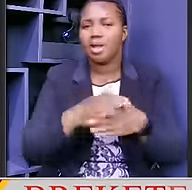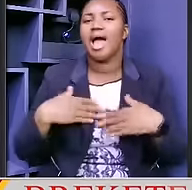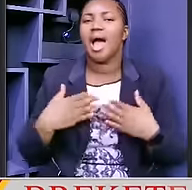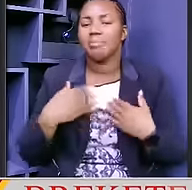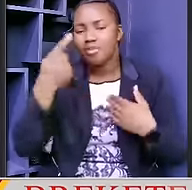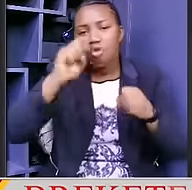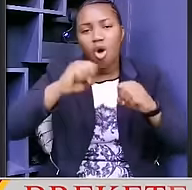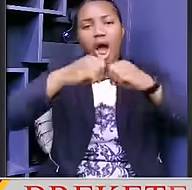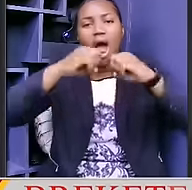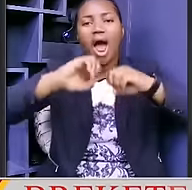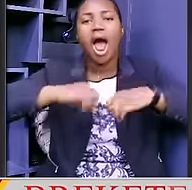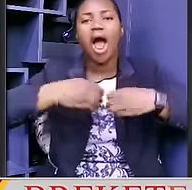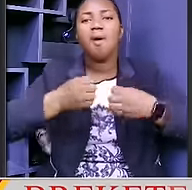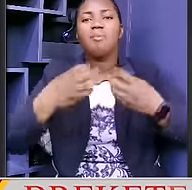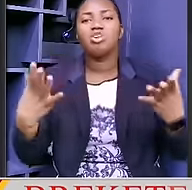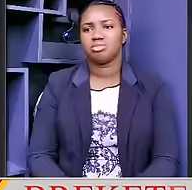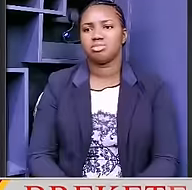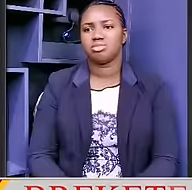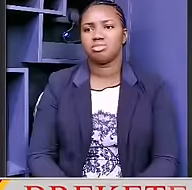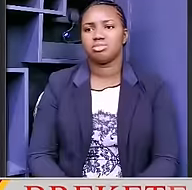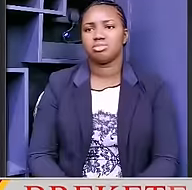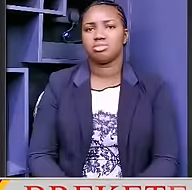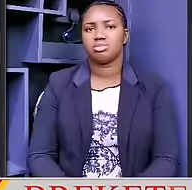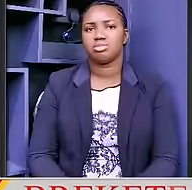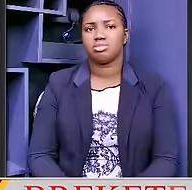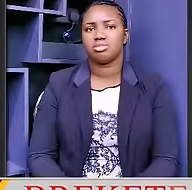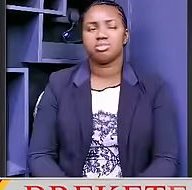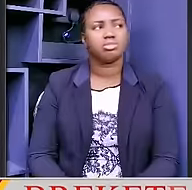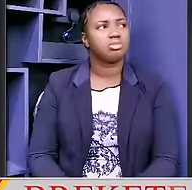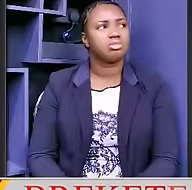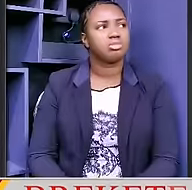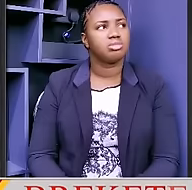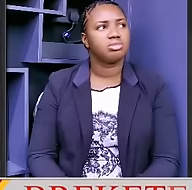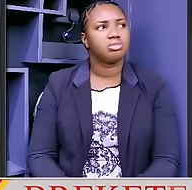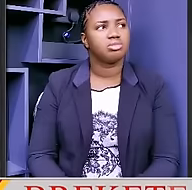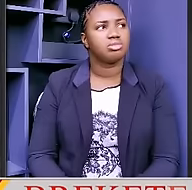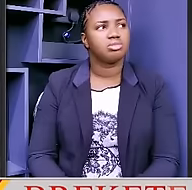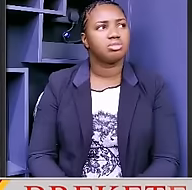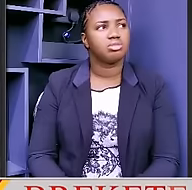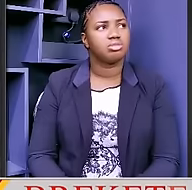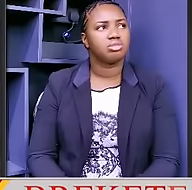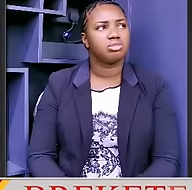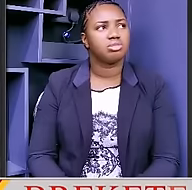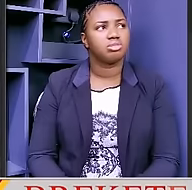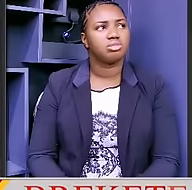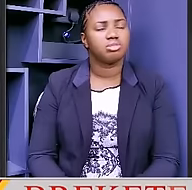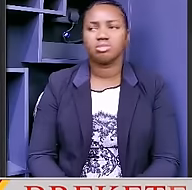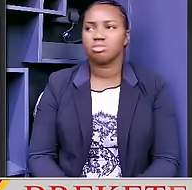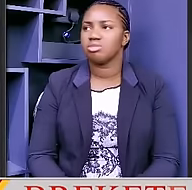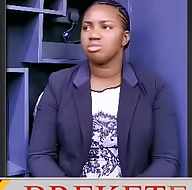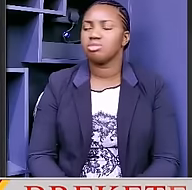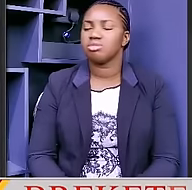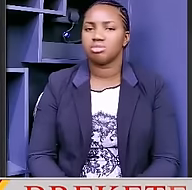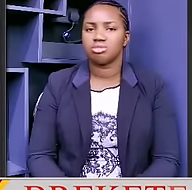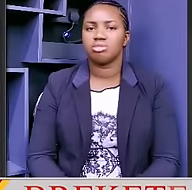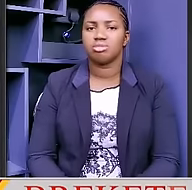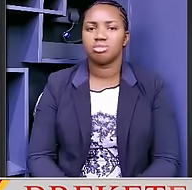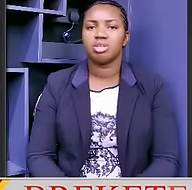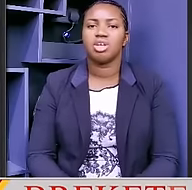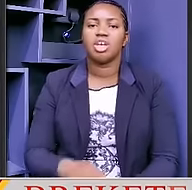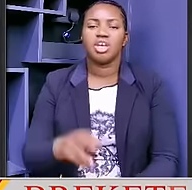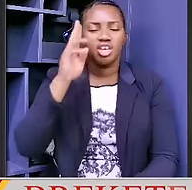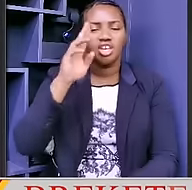For how much crayfish money? Oh, I they rush me then go in go announcing phone